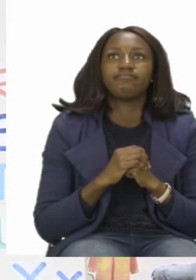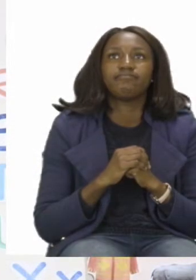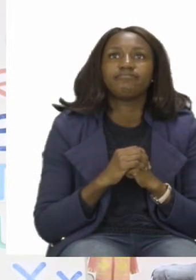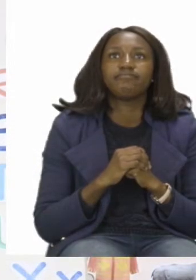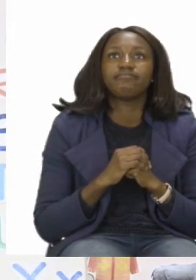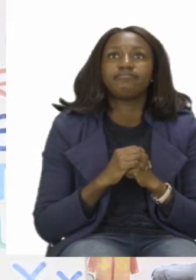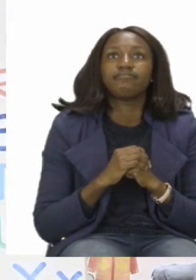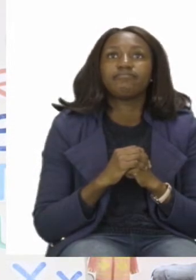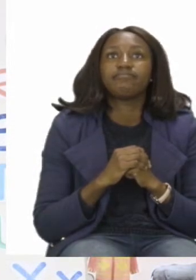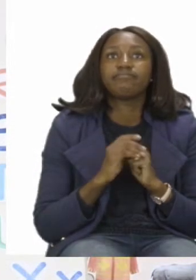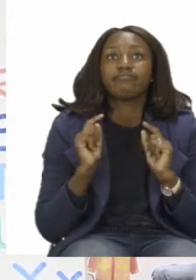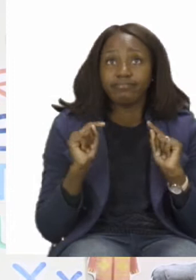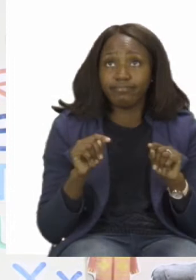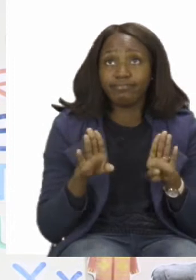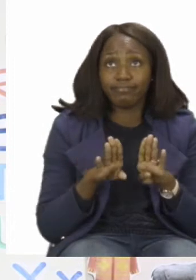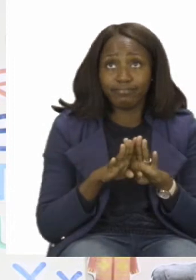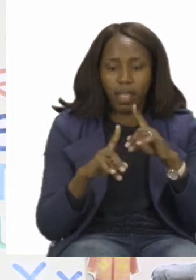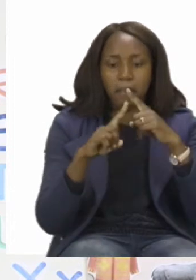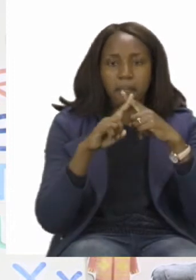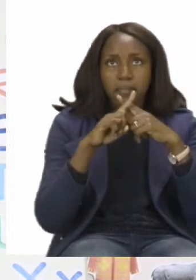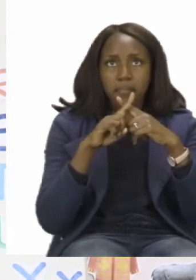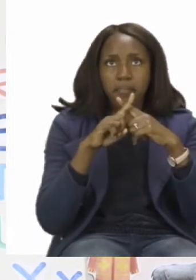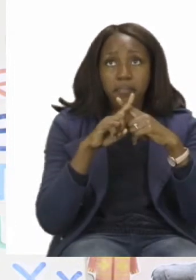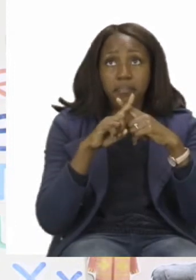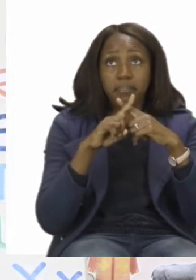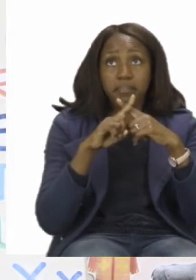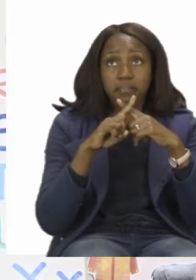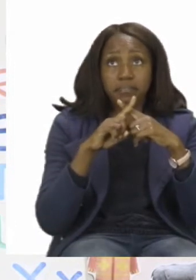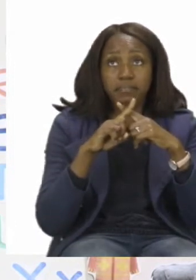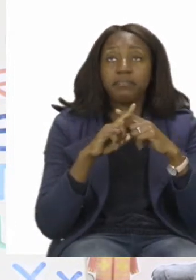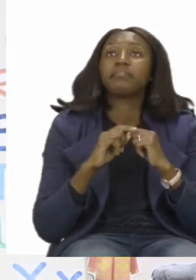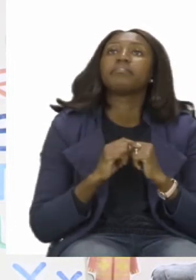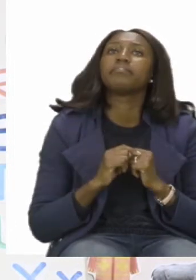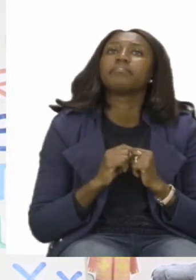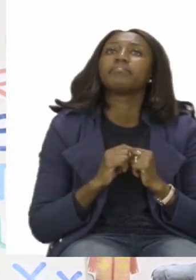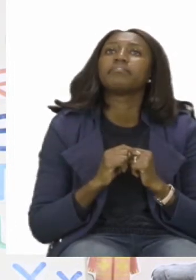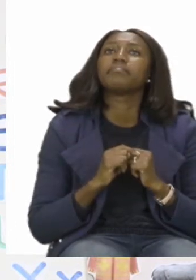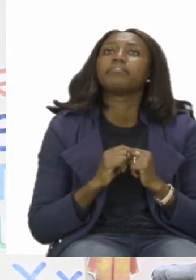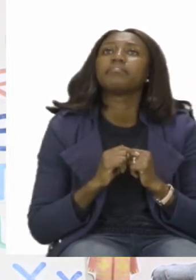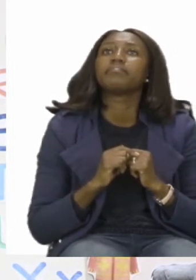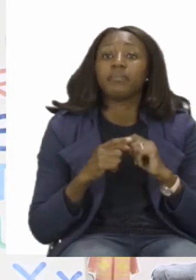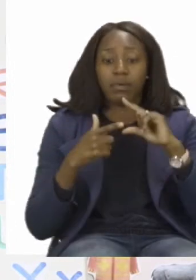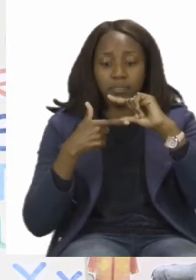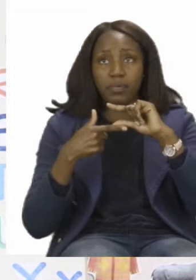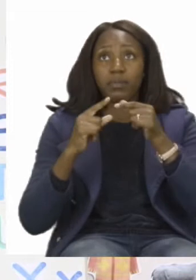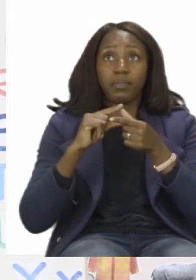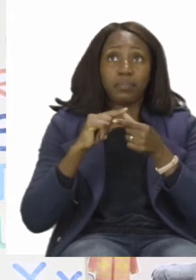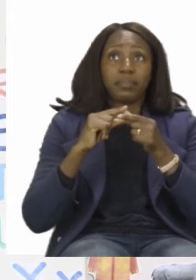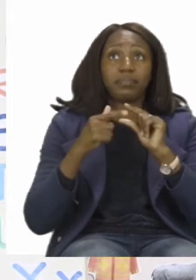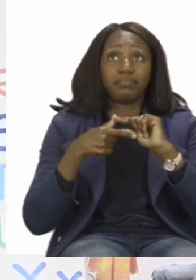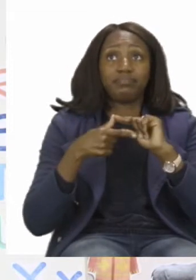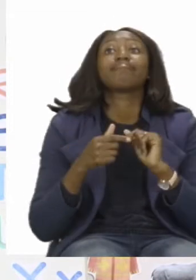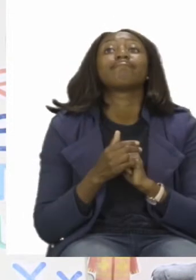Today we are doing times tables and shapes. Let's start by turning